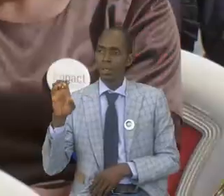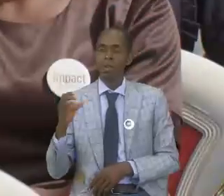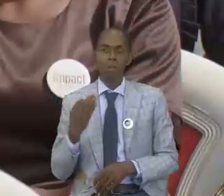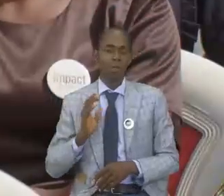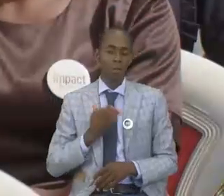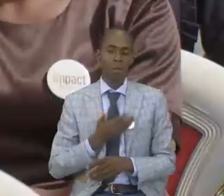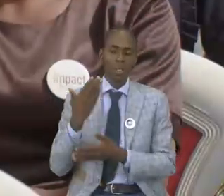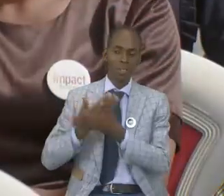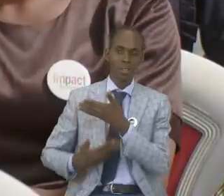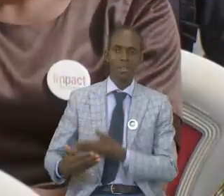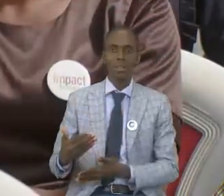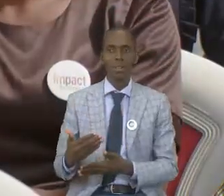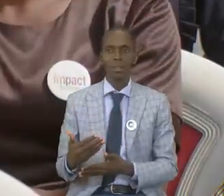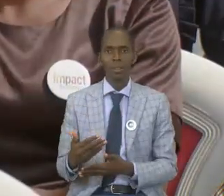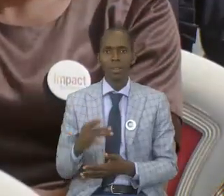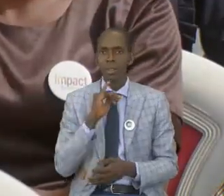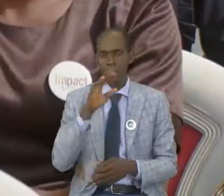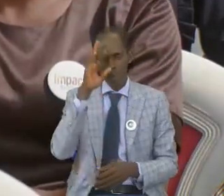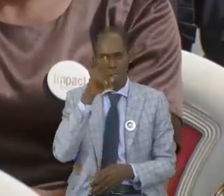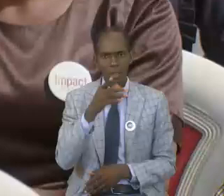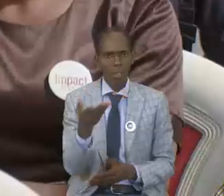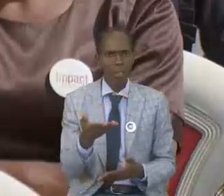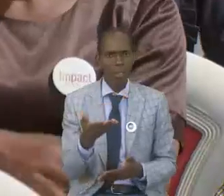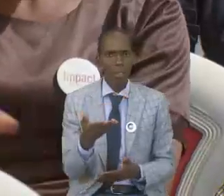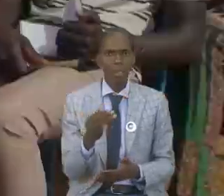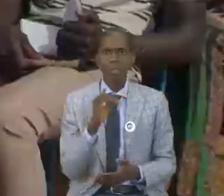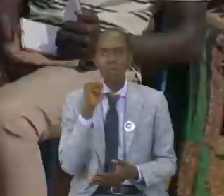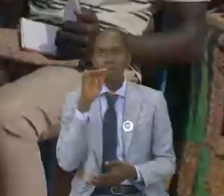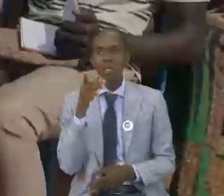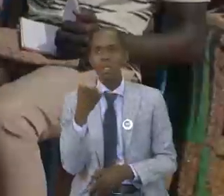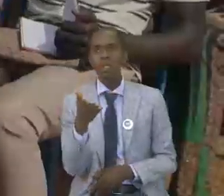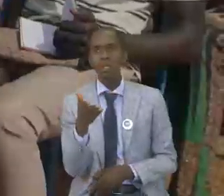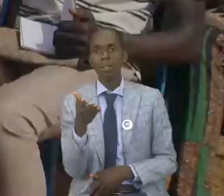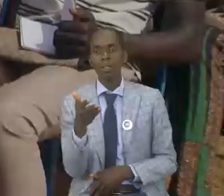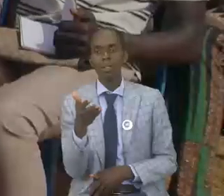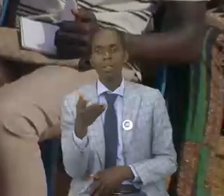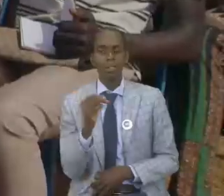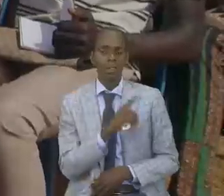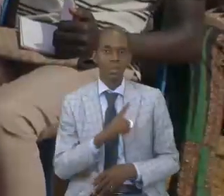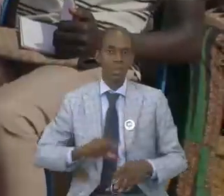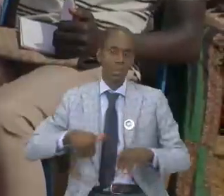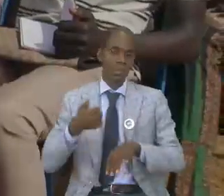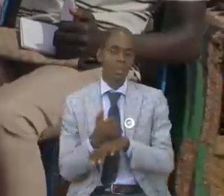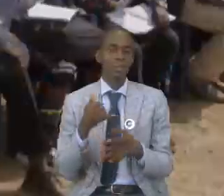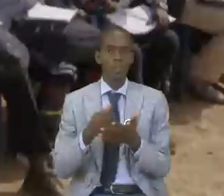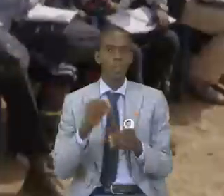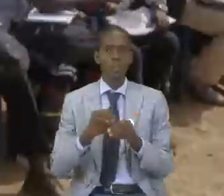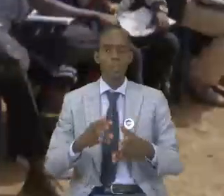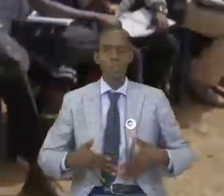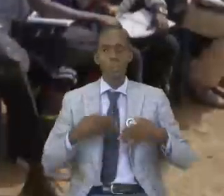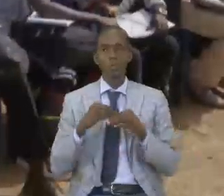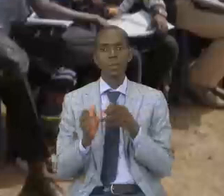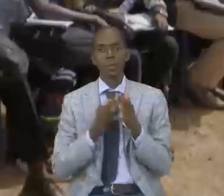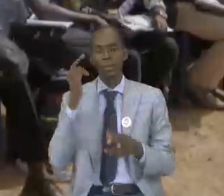generation. You see there? Is she there? The Lord confirm it in your life. Reach